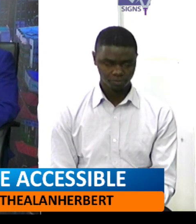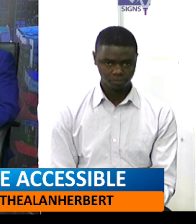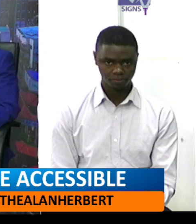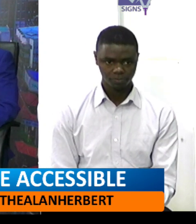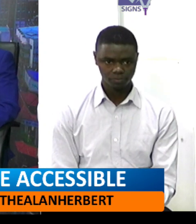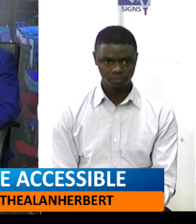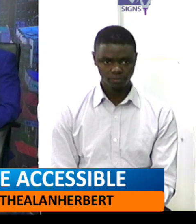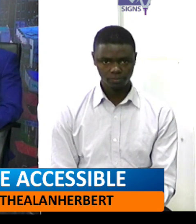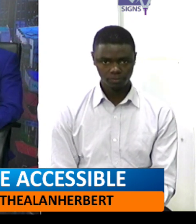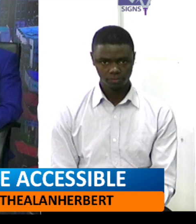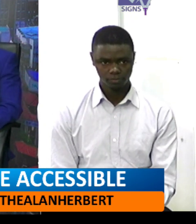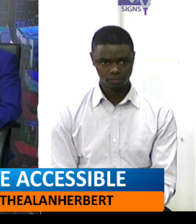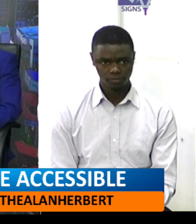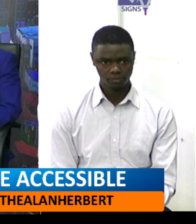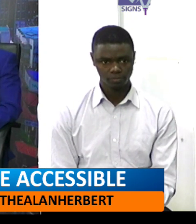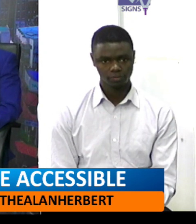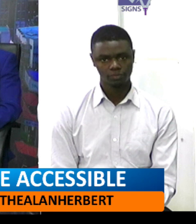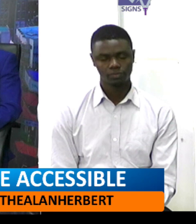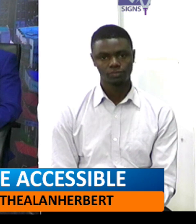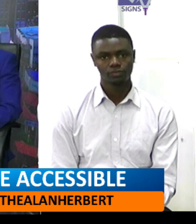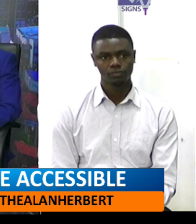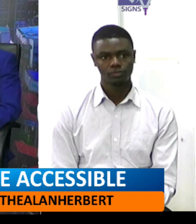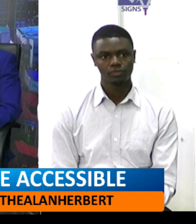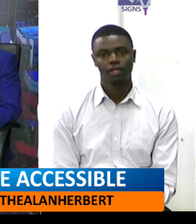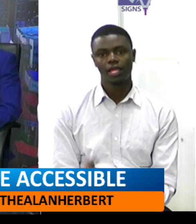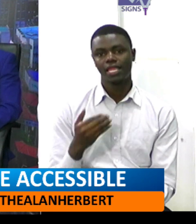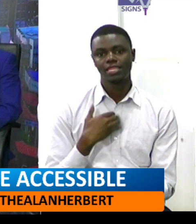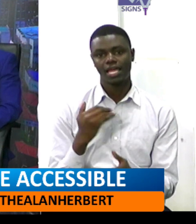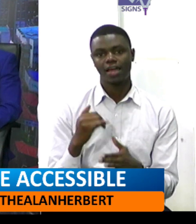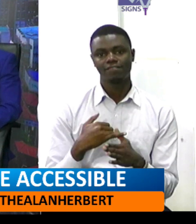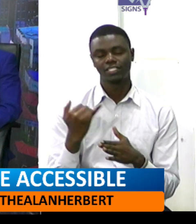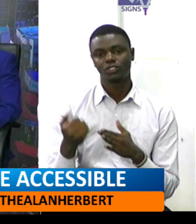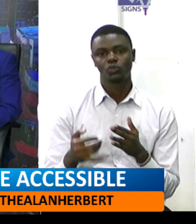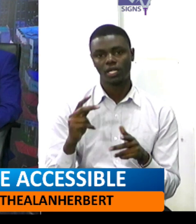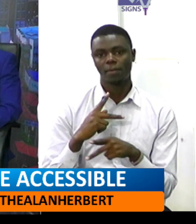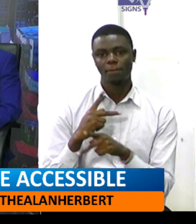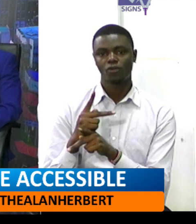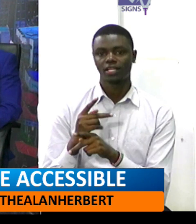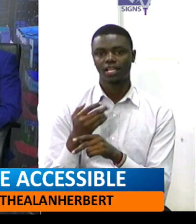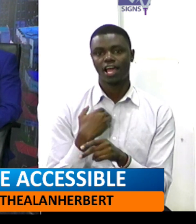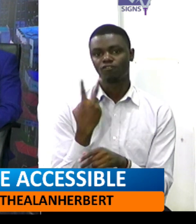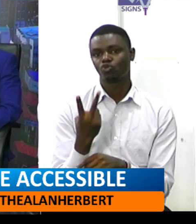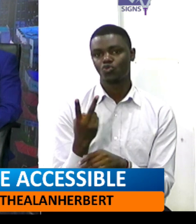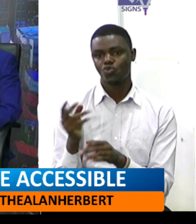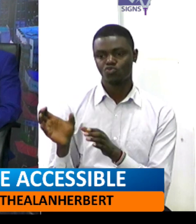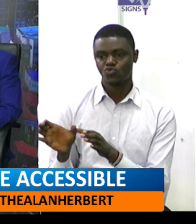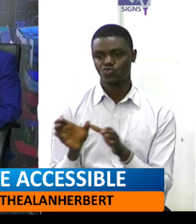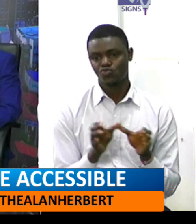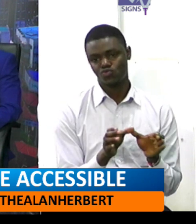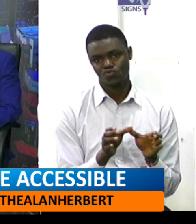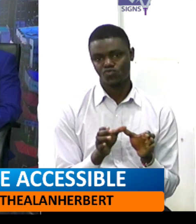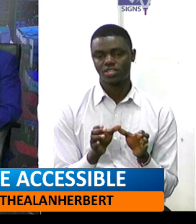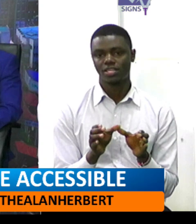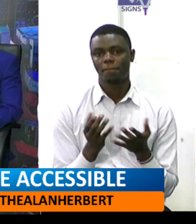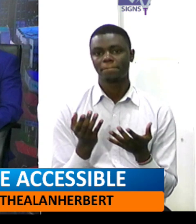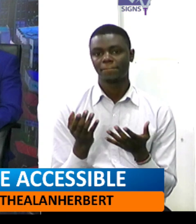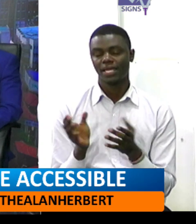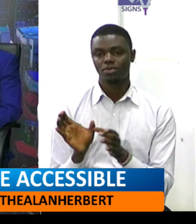Typically, there is an insurance product. So there are 2 categories of insurance in this market.